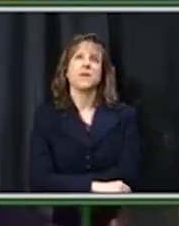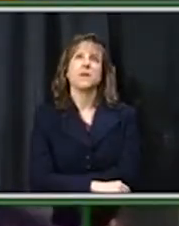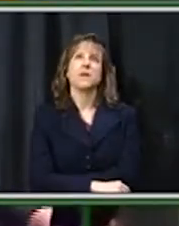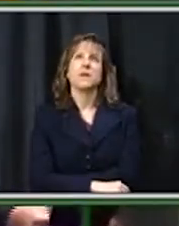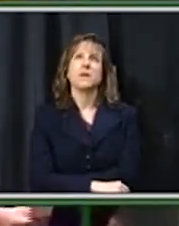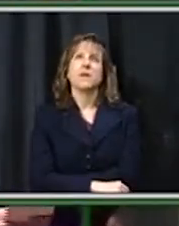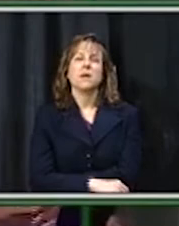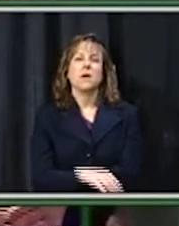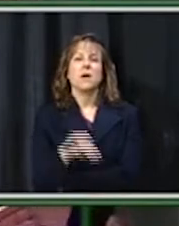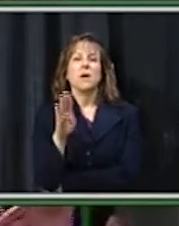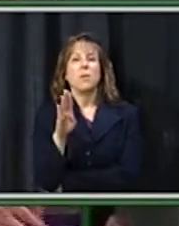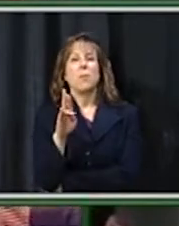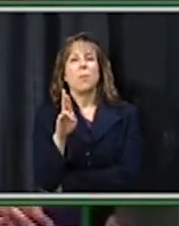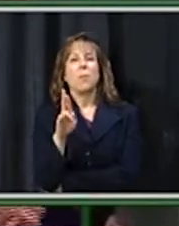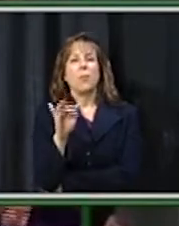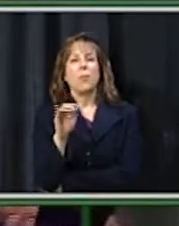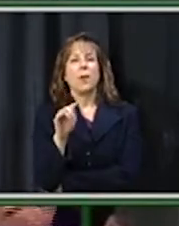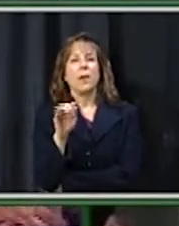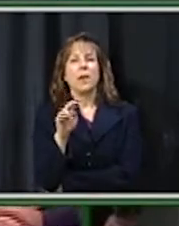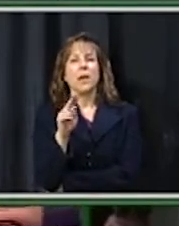Brittany Bellidio.